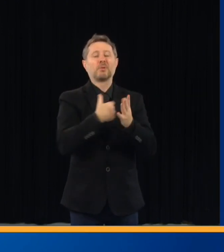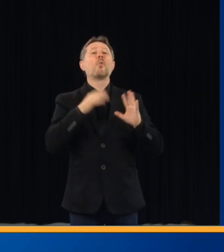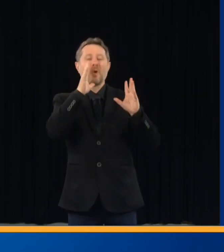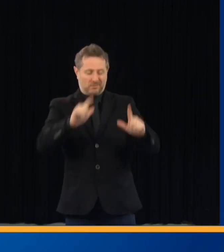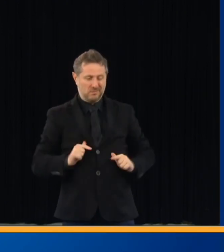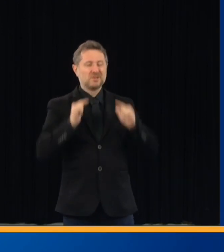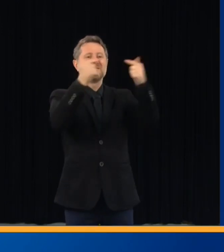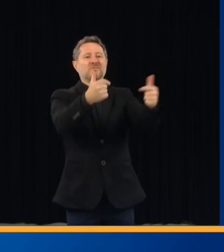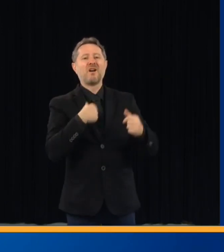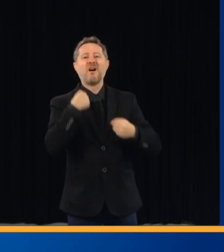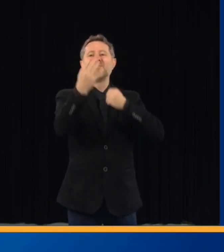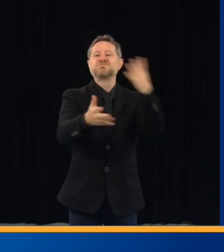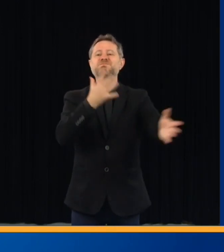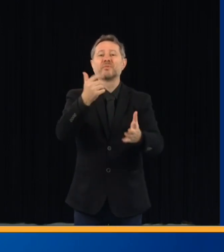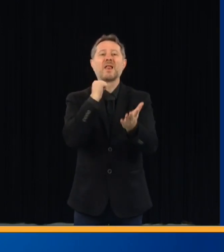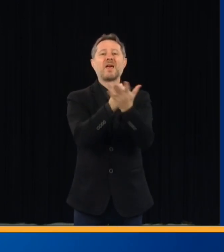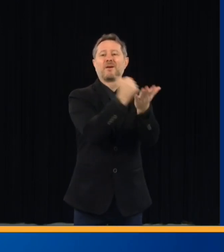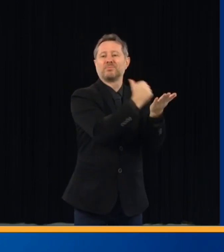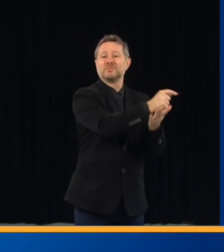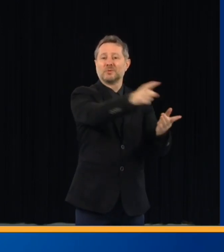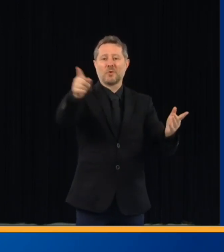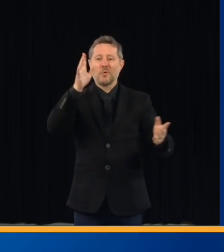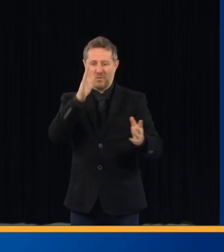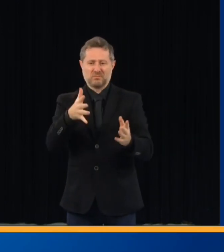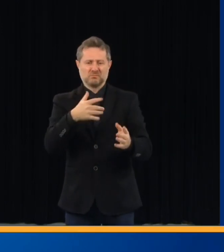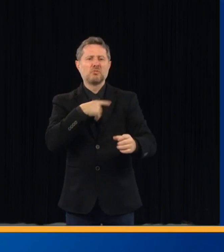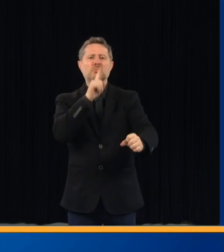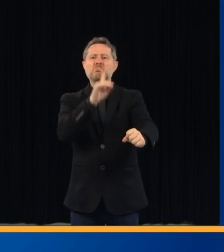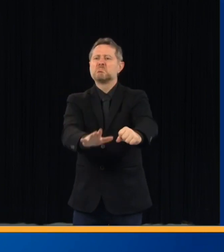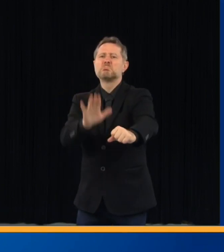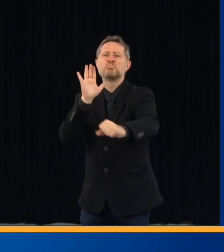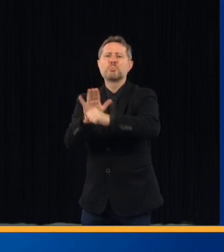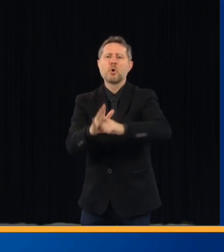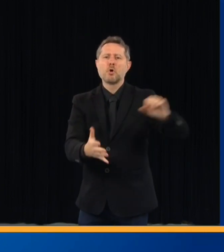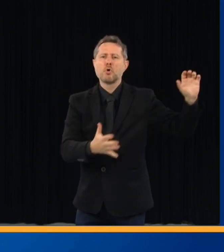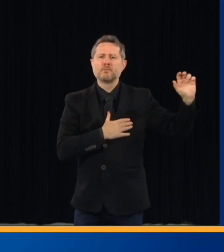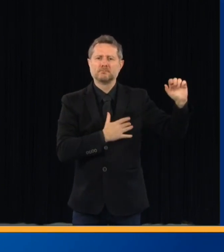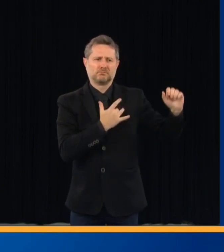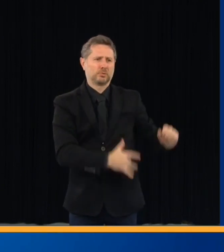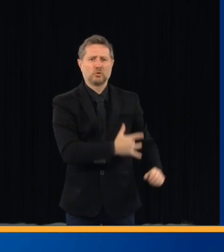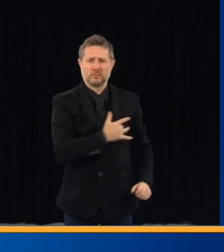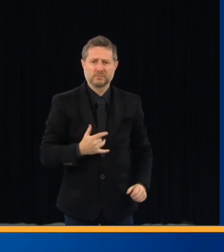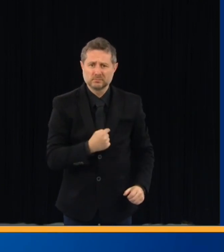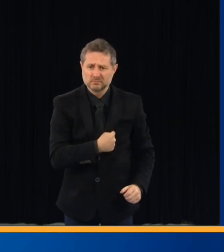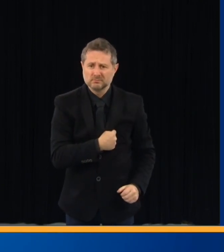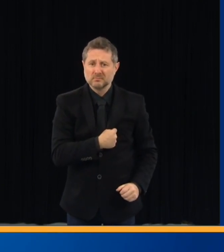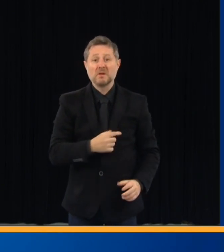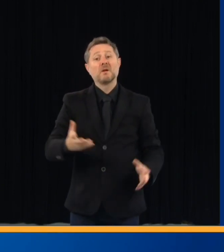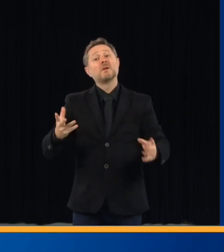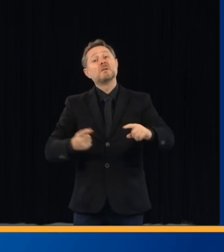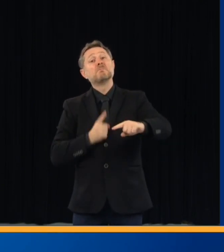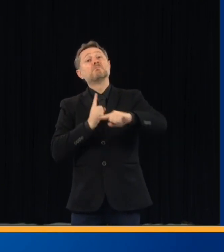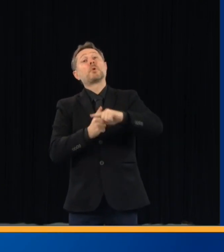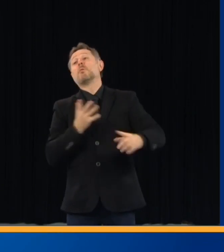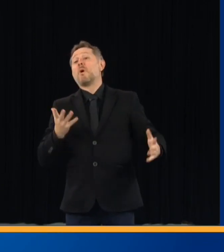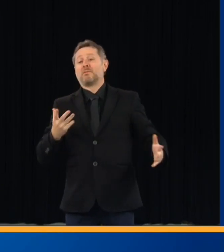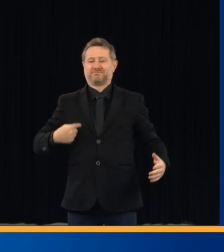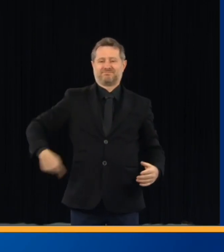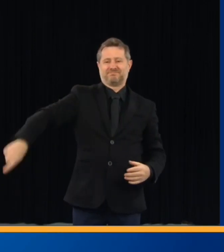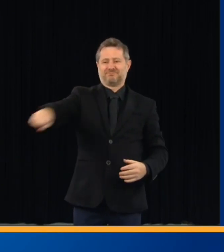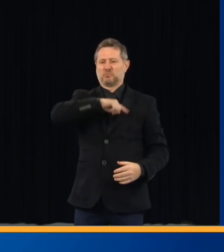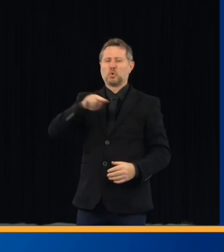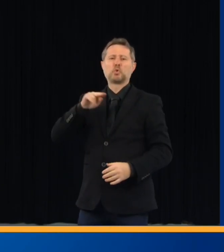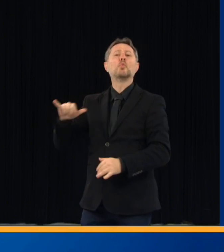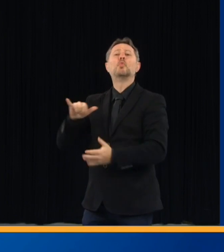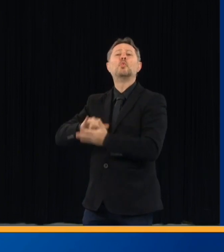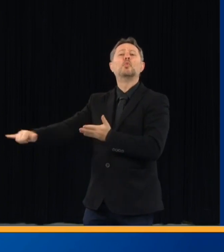there. And you have my personal word on that. And it's also the New York tradition. When there's been